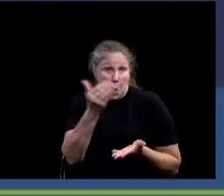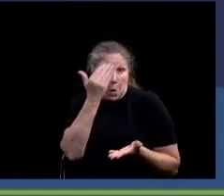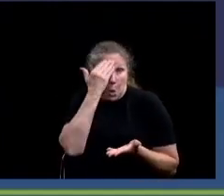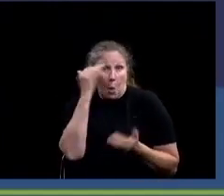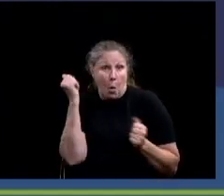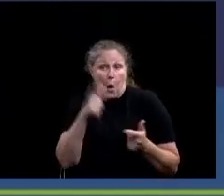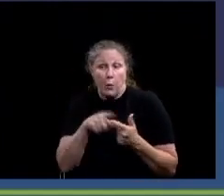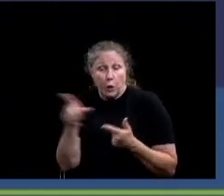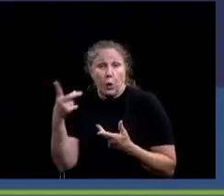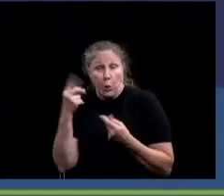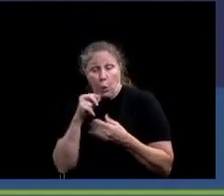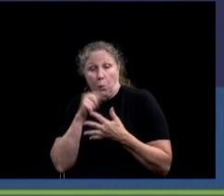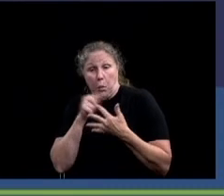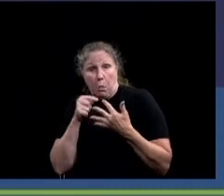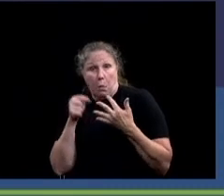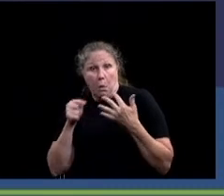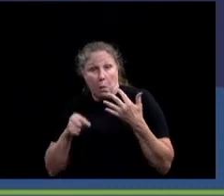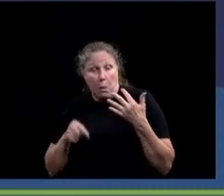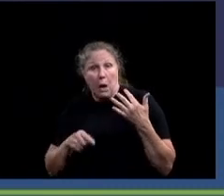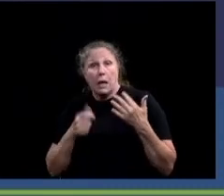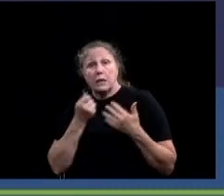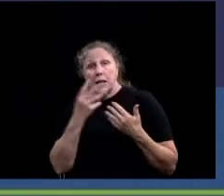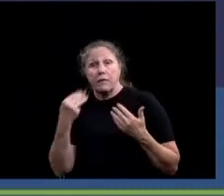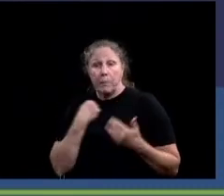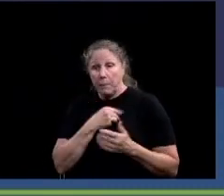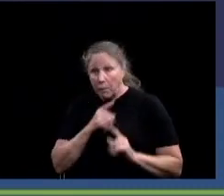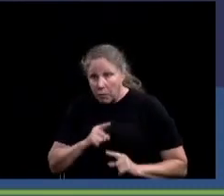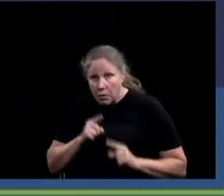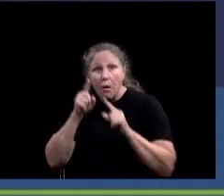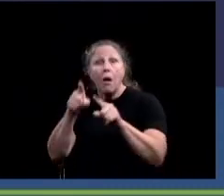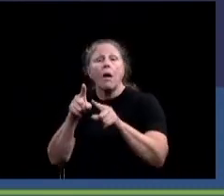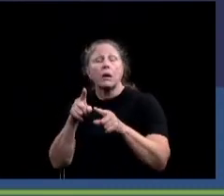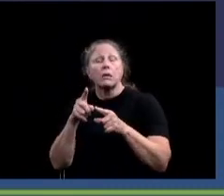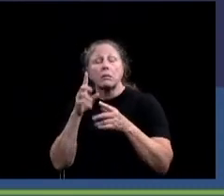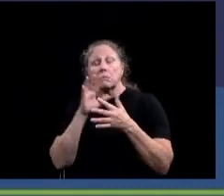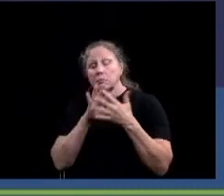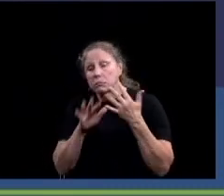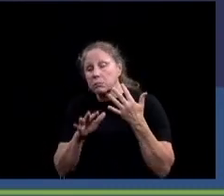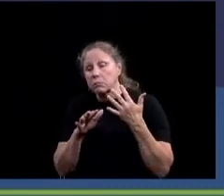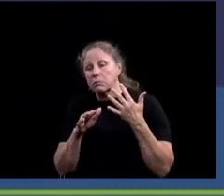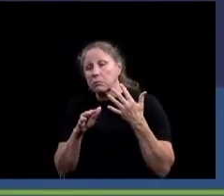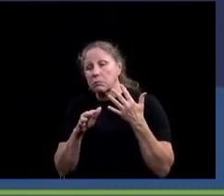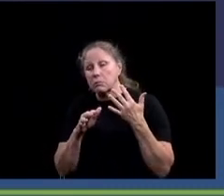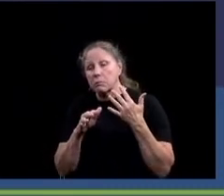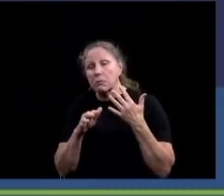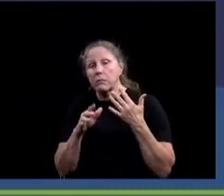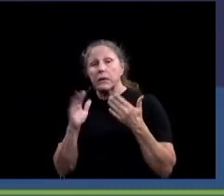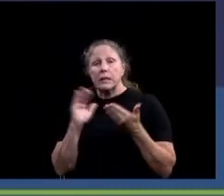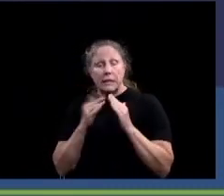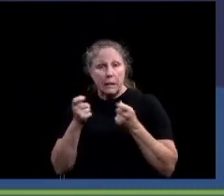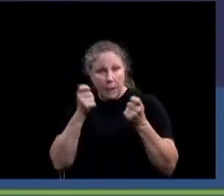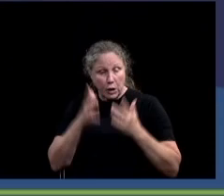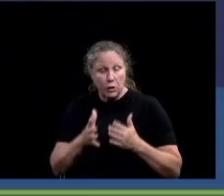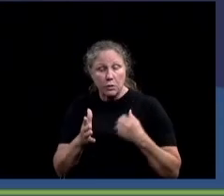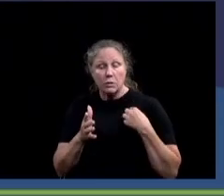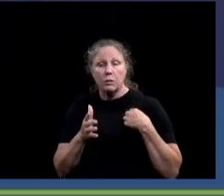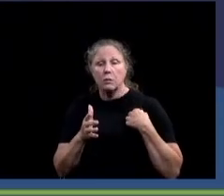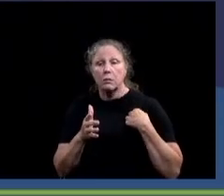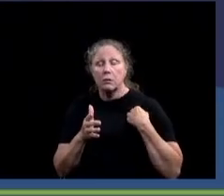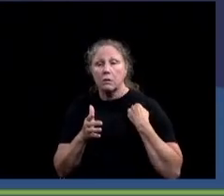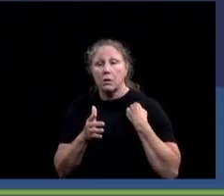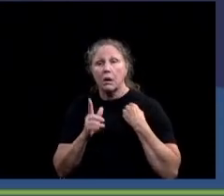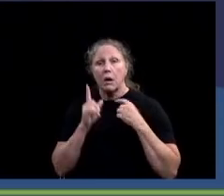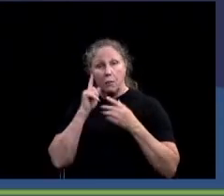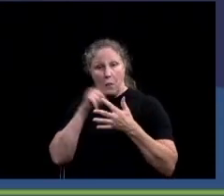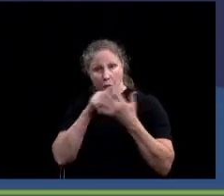of the police force and city management team went to do those things. That's something that we have to